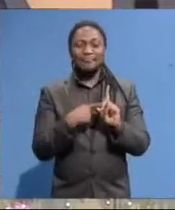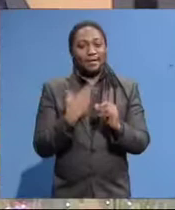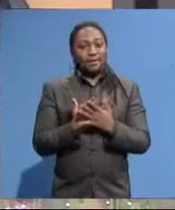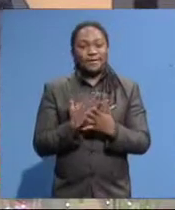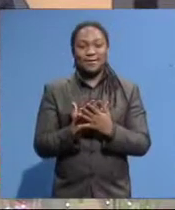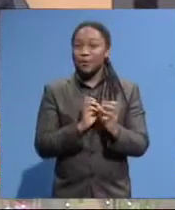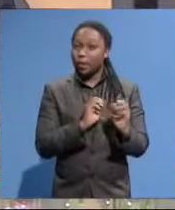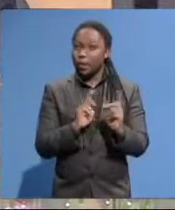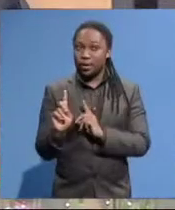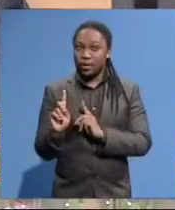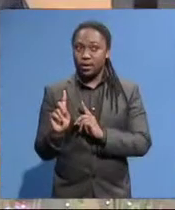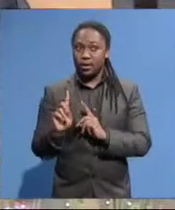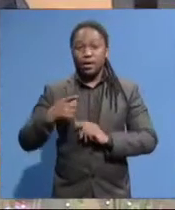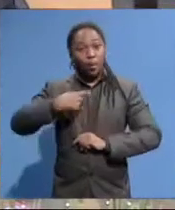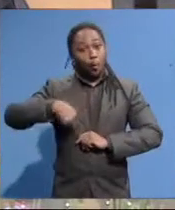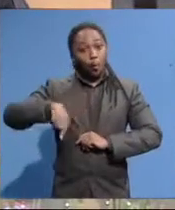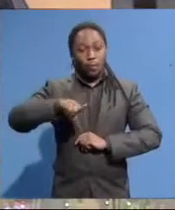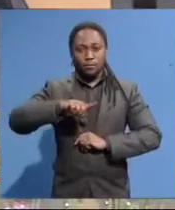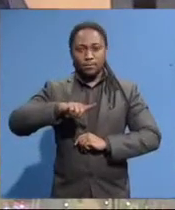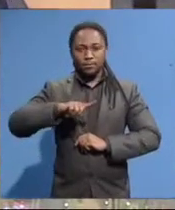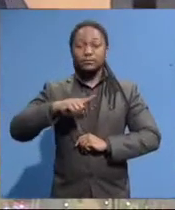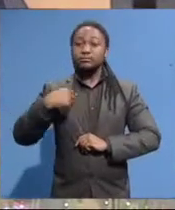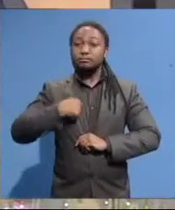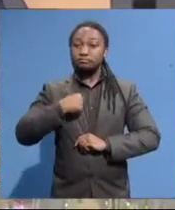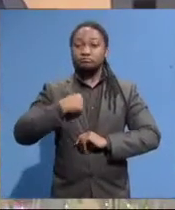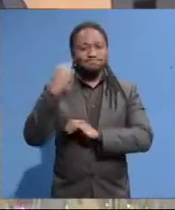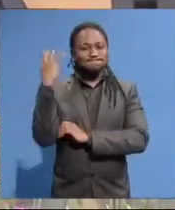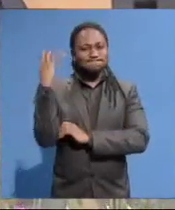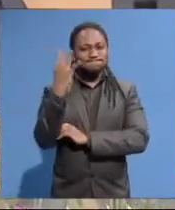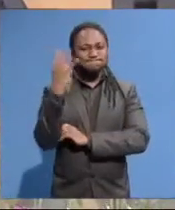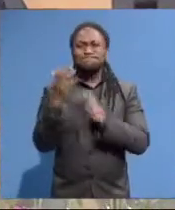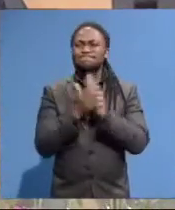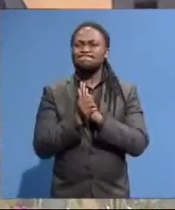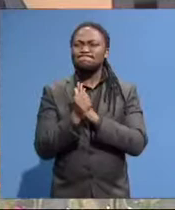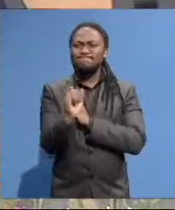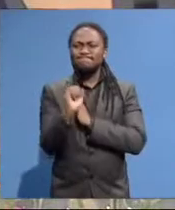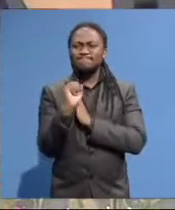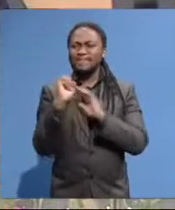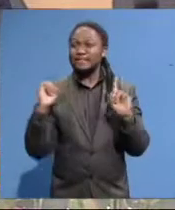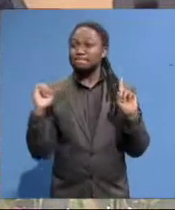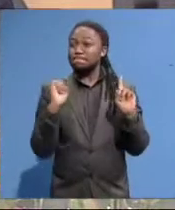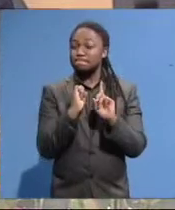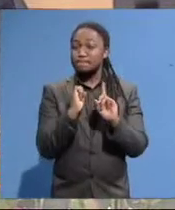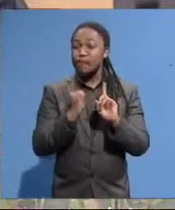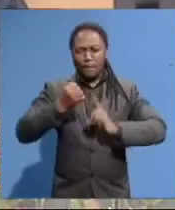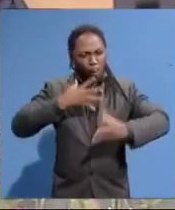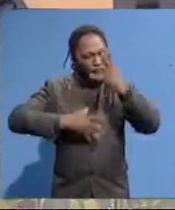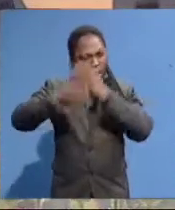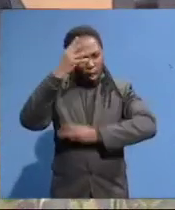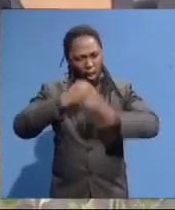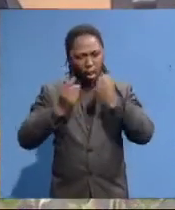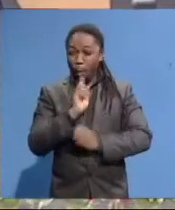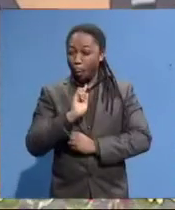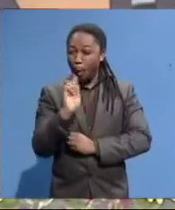be having a discussion about the great oratory skills that Utata had and how much we can learn, how much others